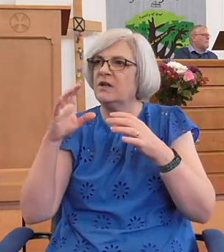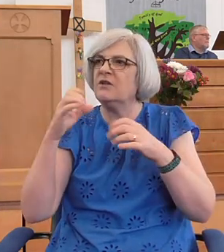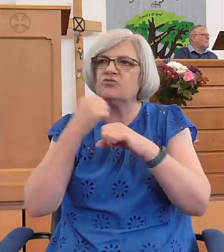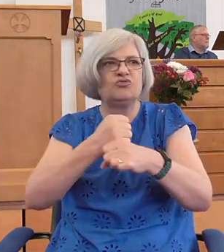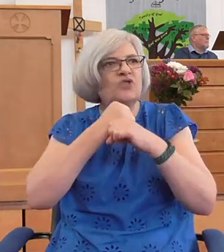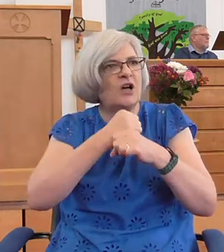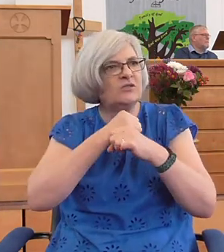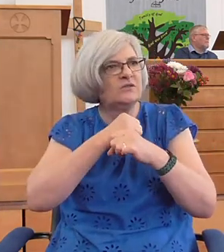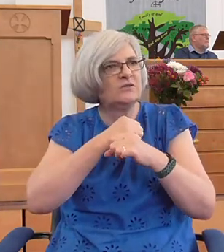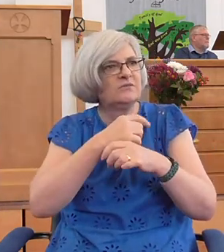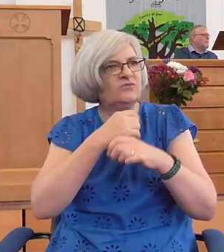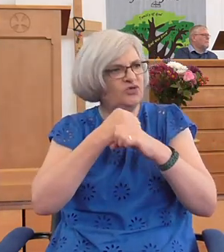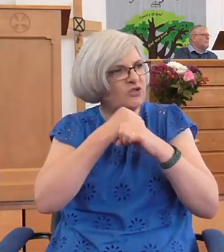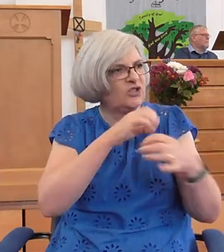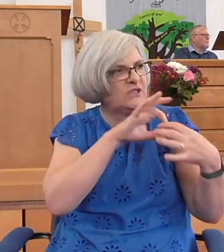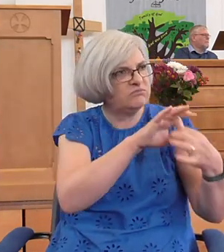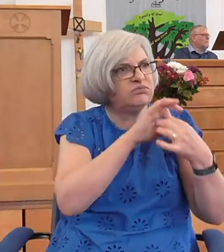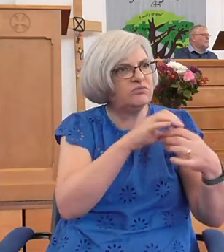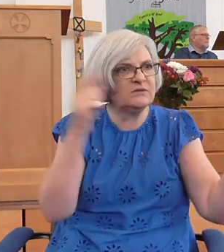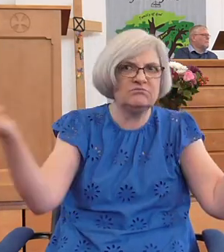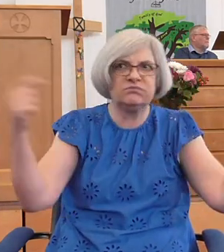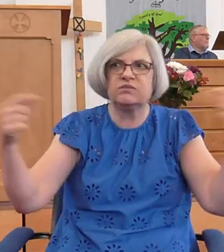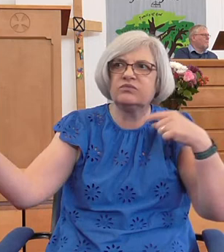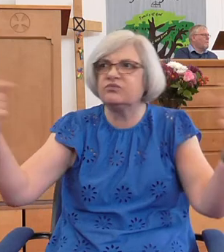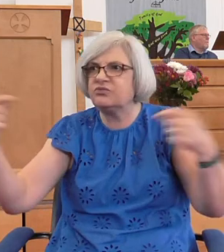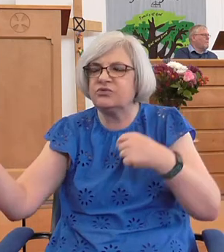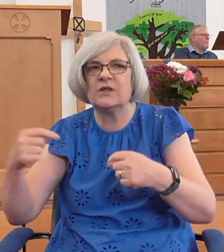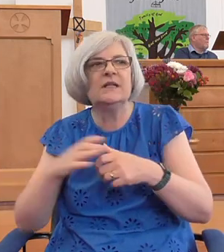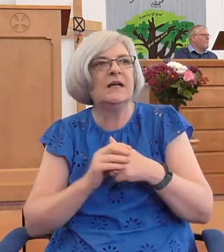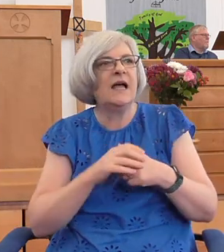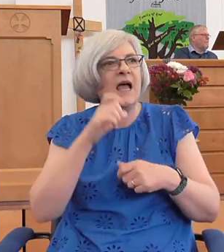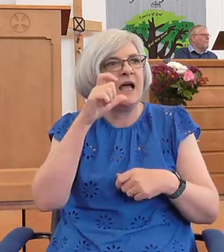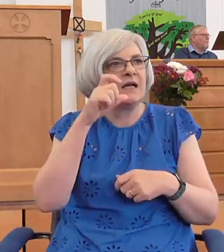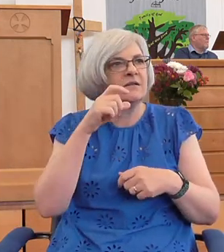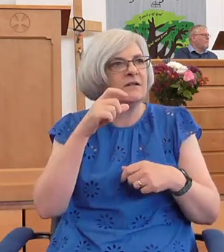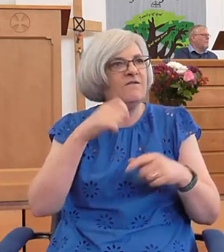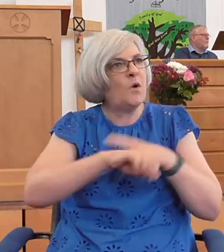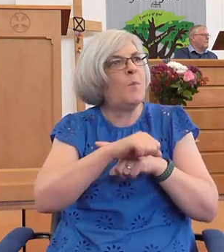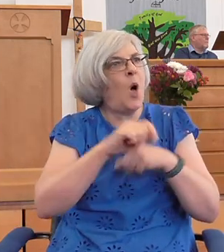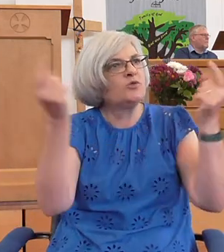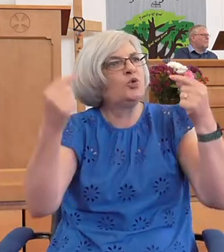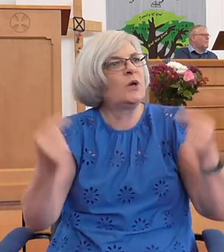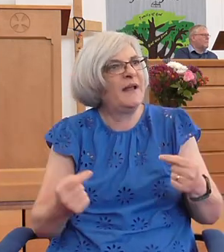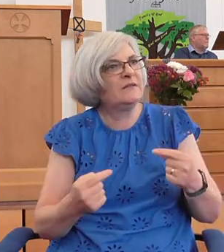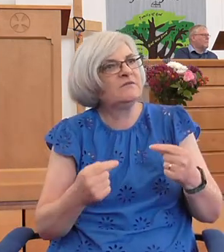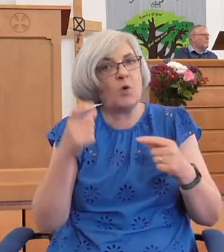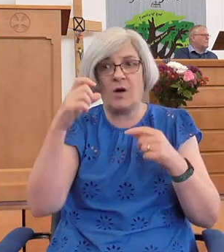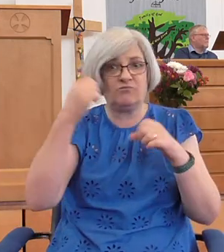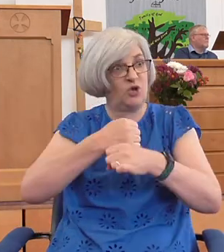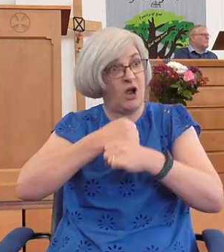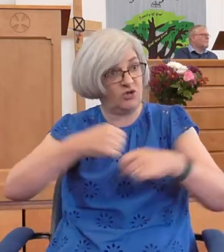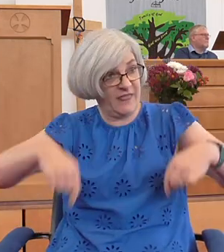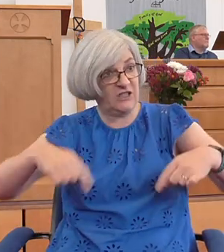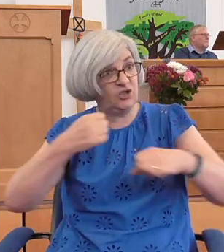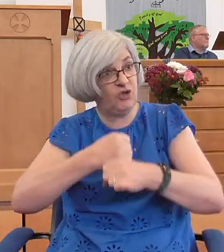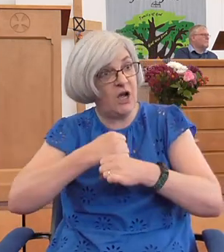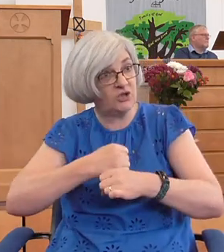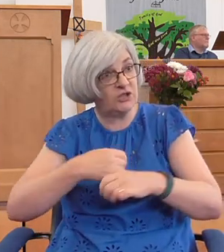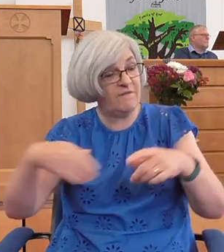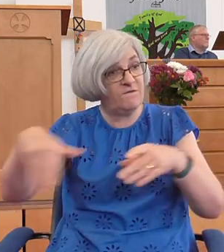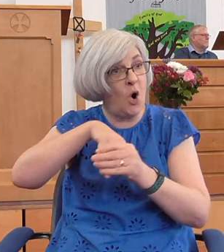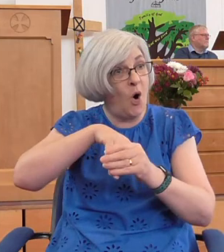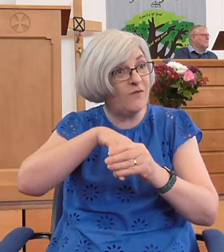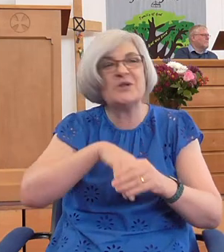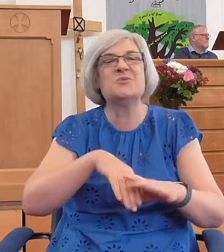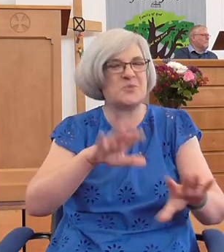Kenneth's Primary School at 2 p.m. Claremont Marvels, our team, will be taking part, so we wish them well. And if anybody's got a